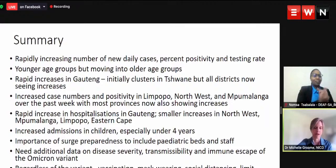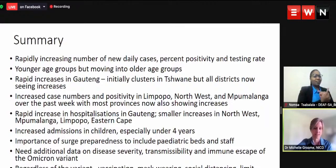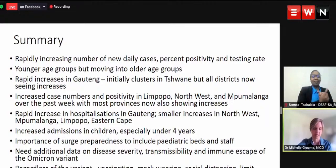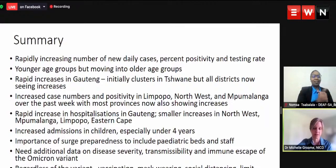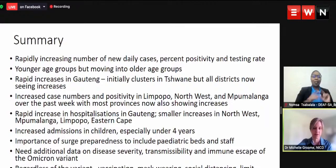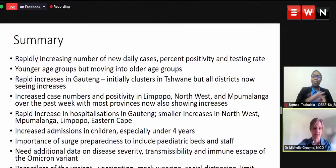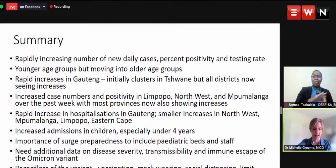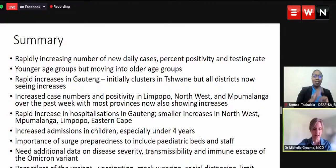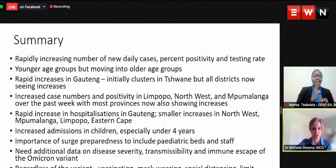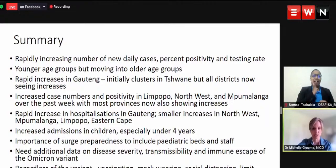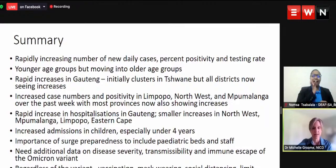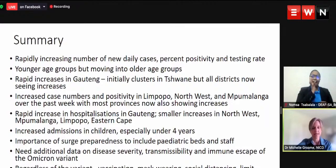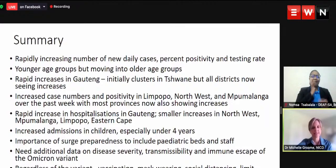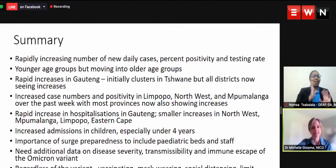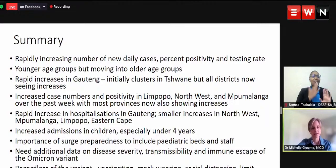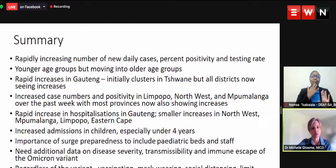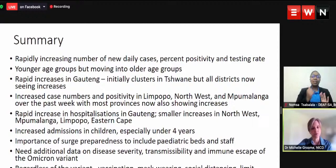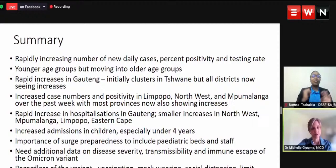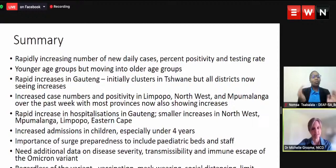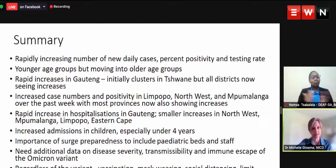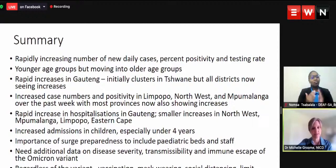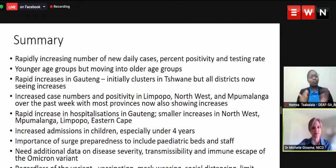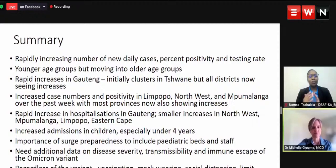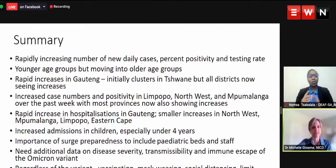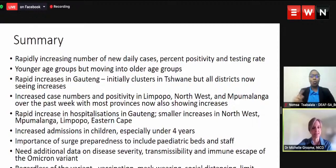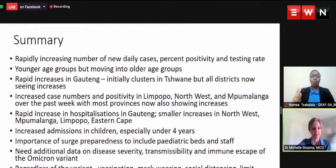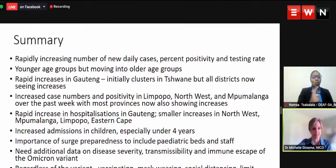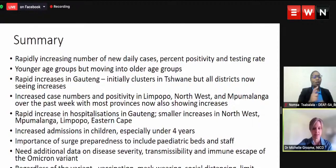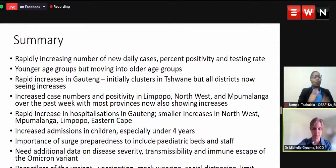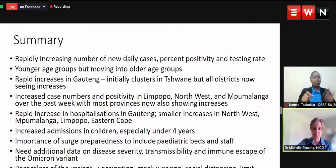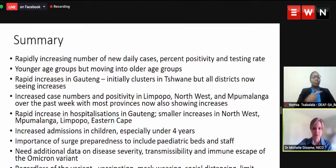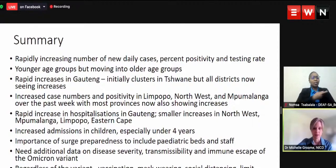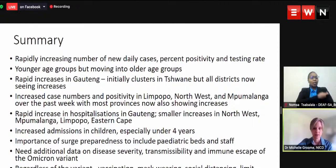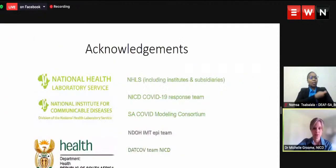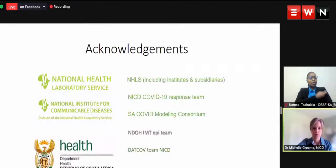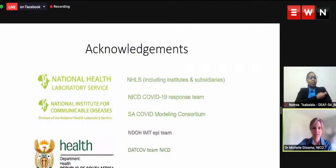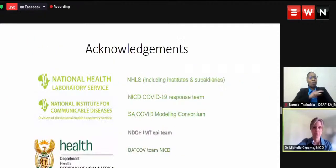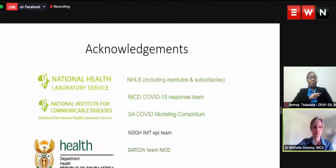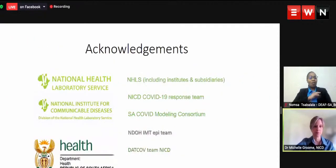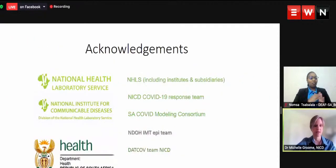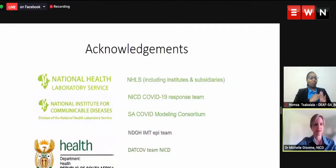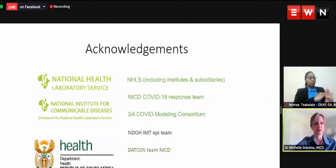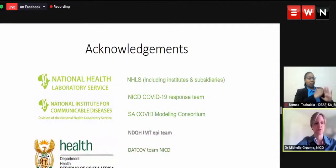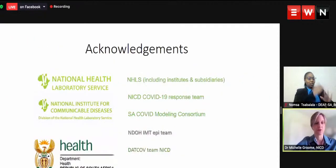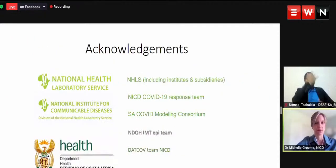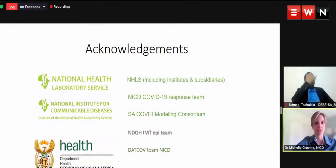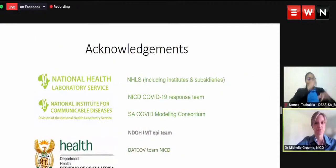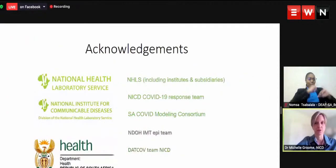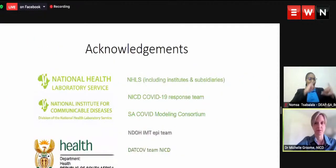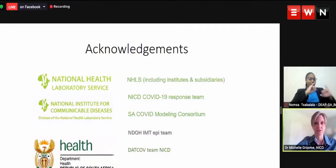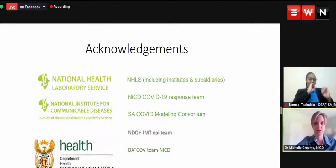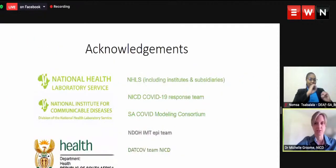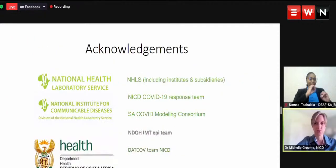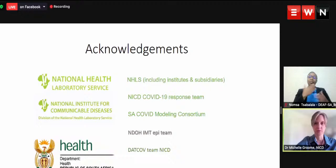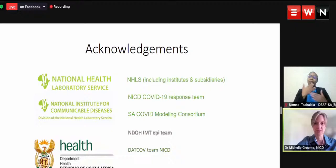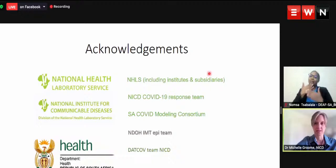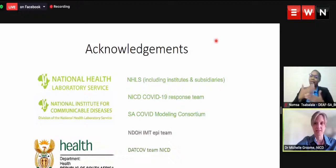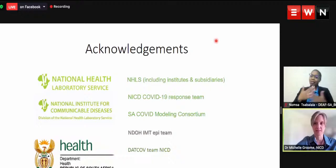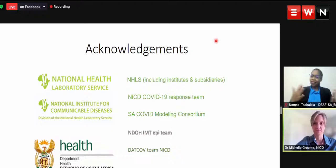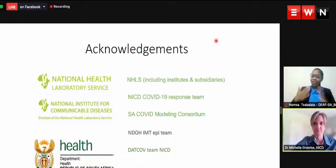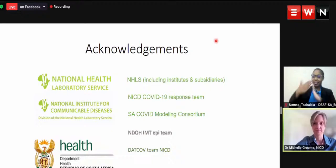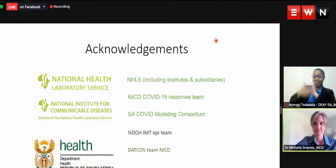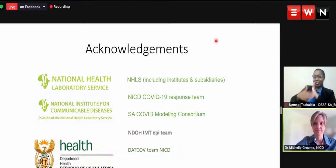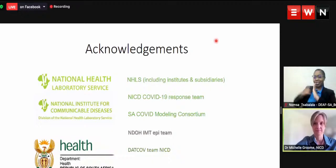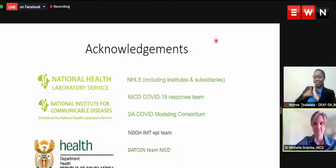really vaccinate. Vaccination is going to prevent the severe disease. So that's it from me. Thank you very much for the opportunity to